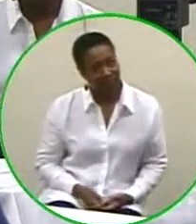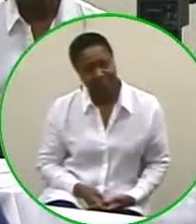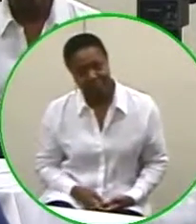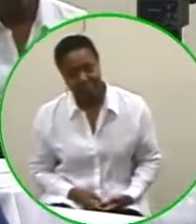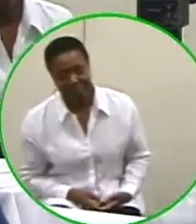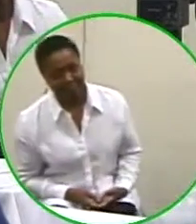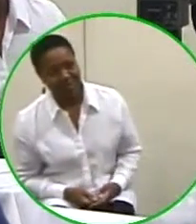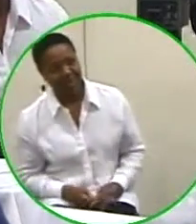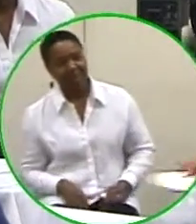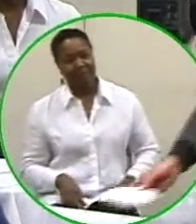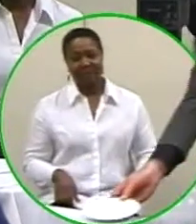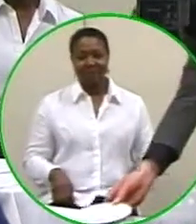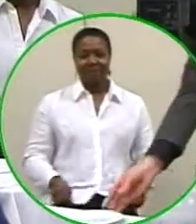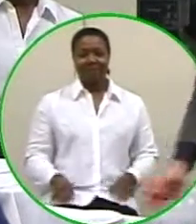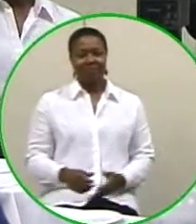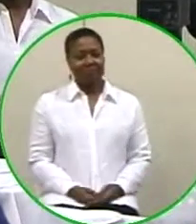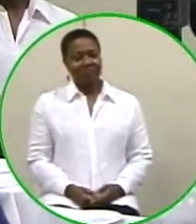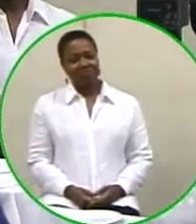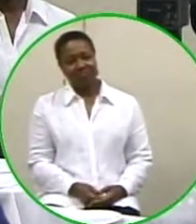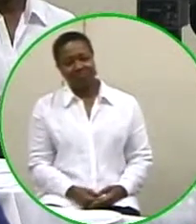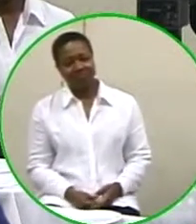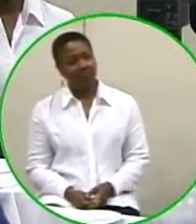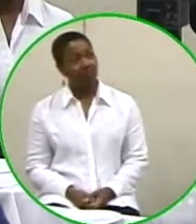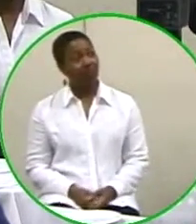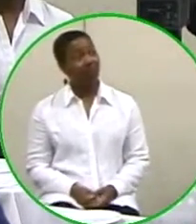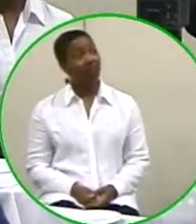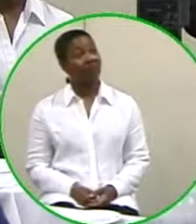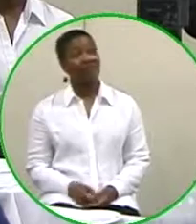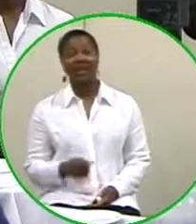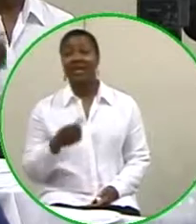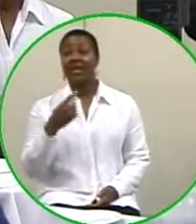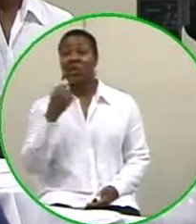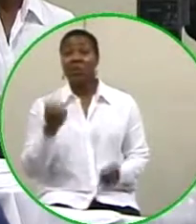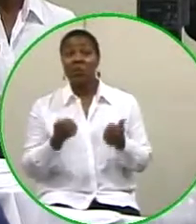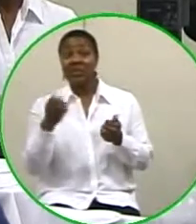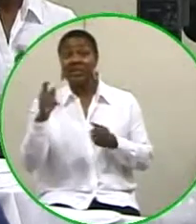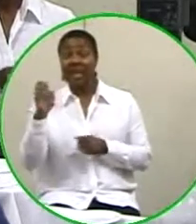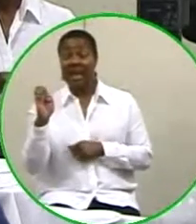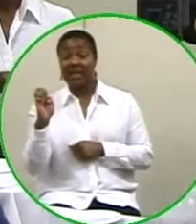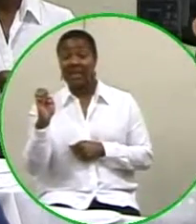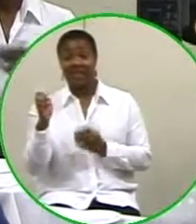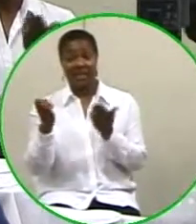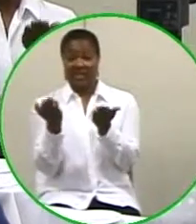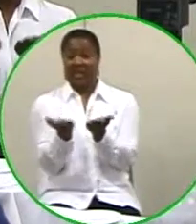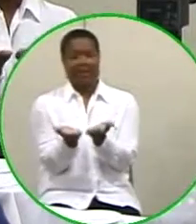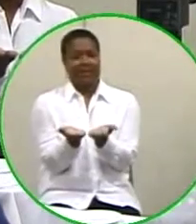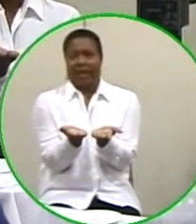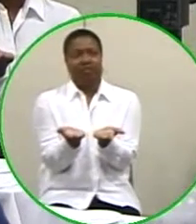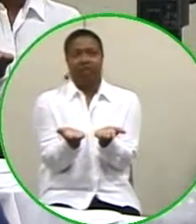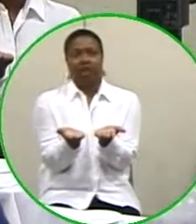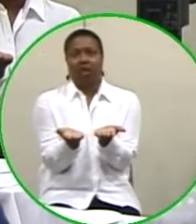Which side would you like it on? Does it say? It doesn't say. It says side by side.